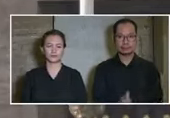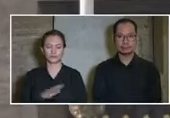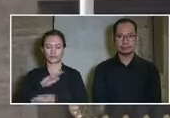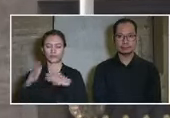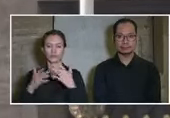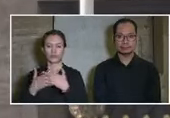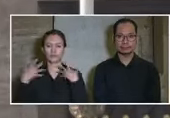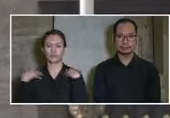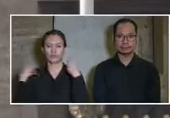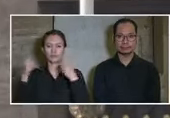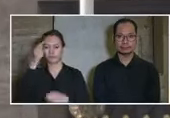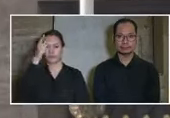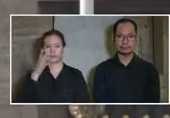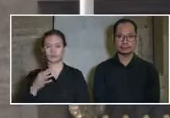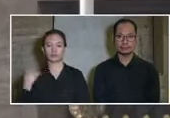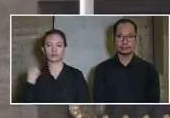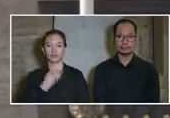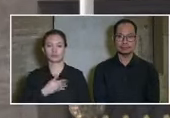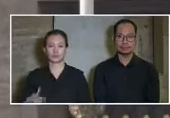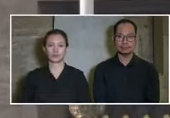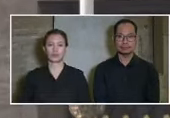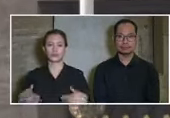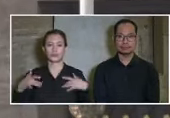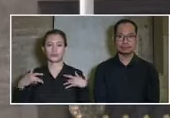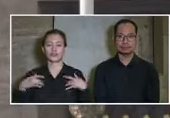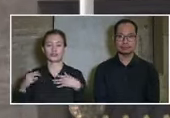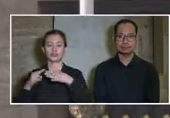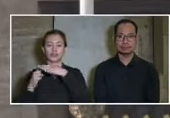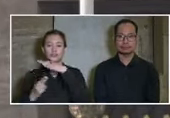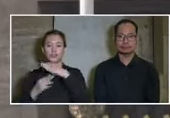All-powerful God, our lives rest in your hand.